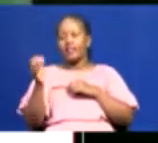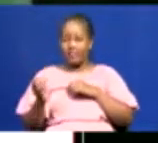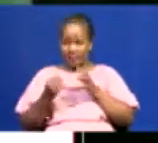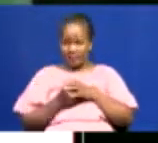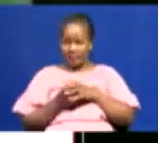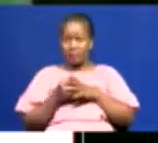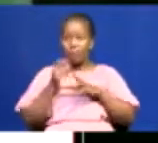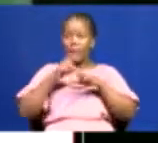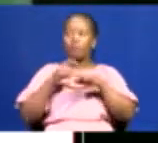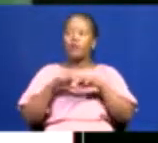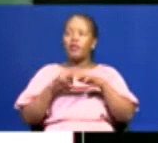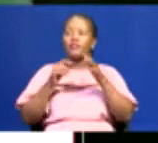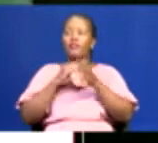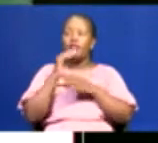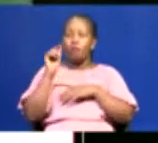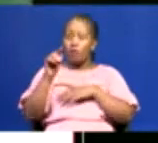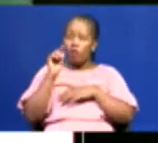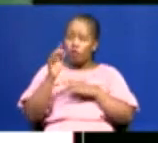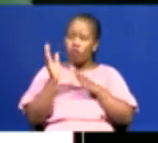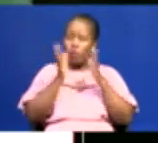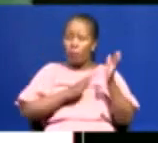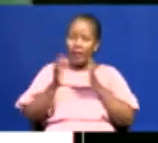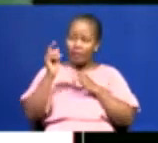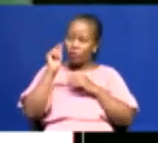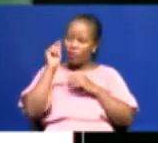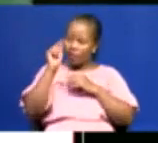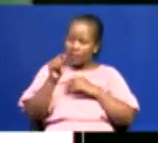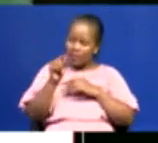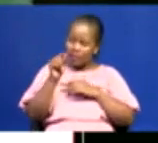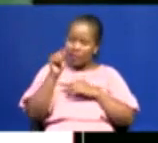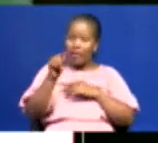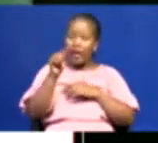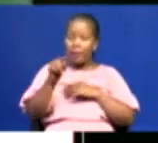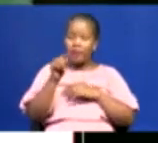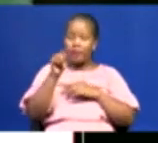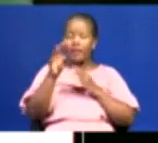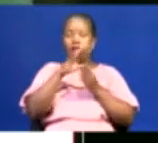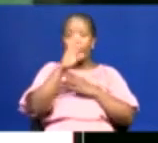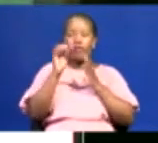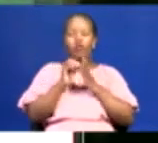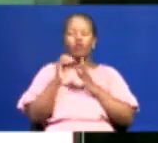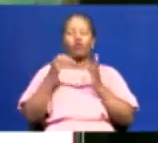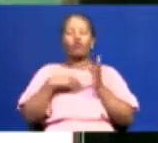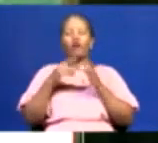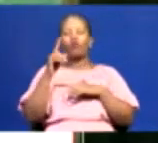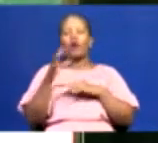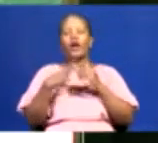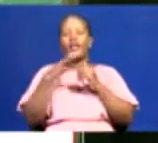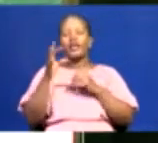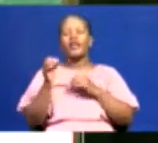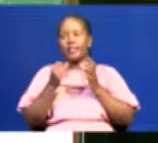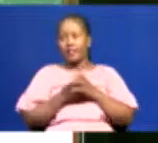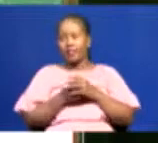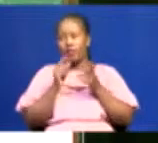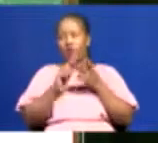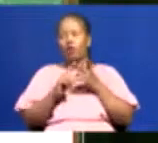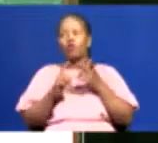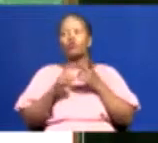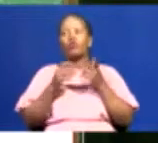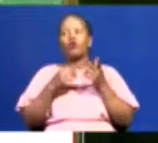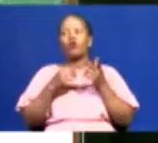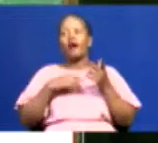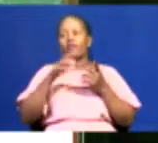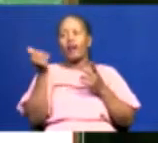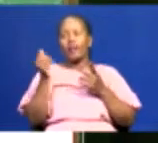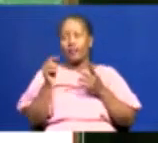you find all, when you aim here, and all that arrows is here, that's a total of 180 marks. We have the eyeball.